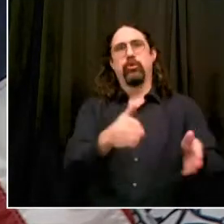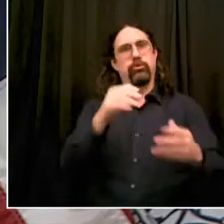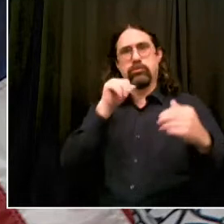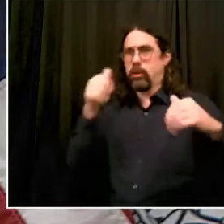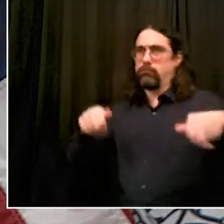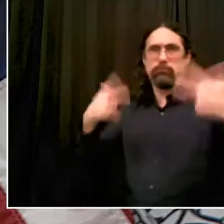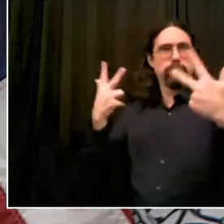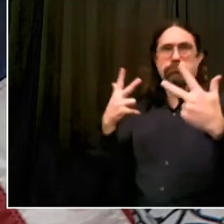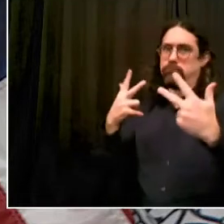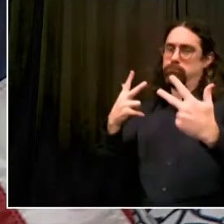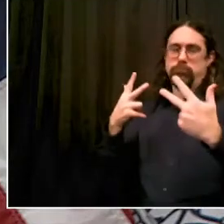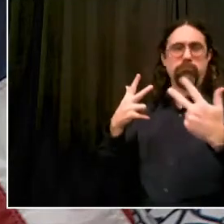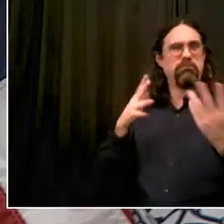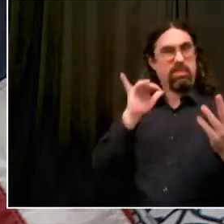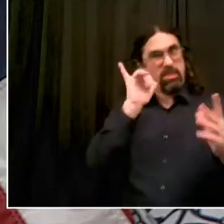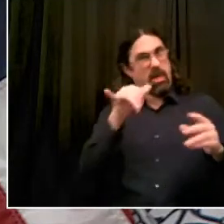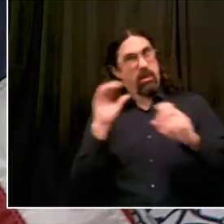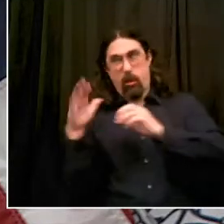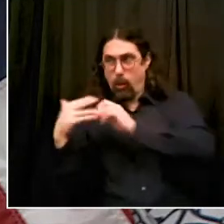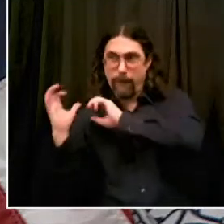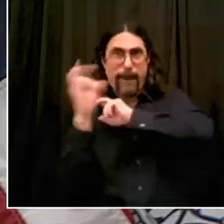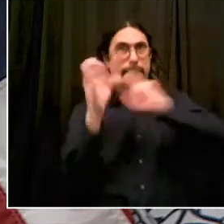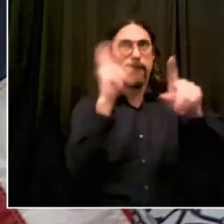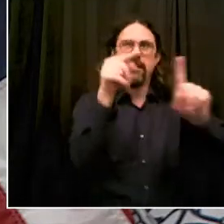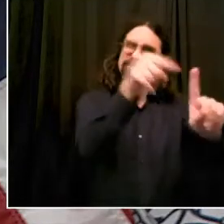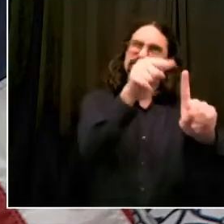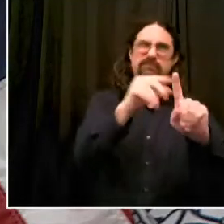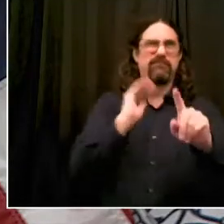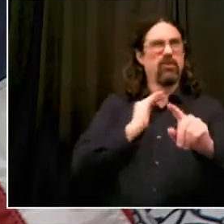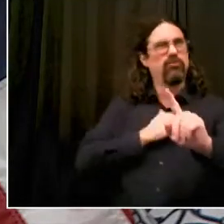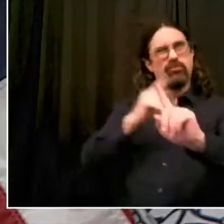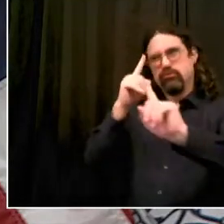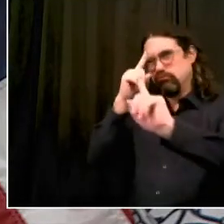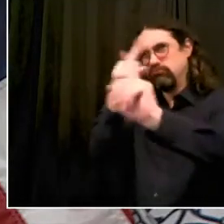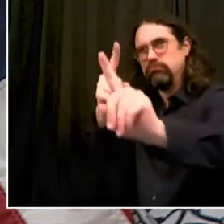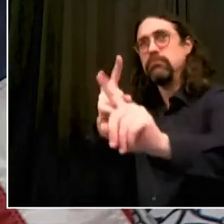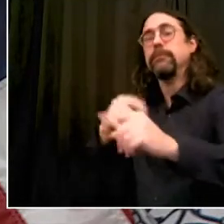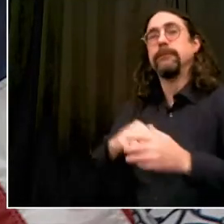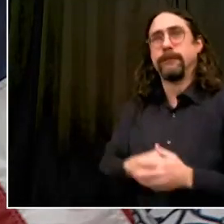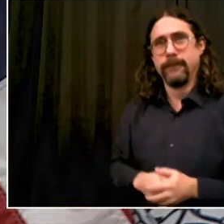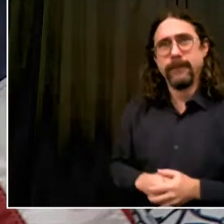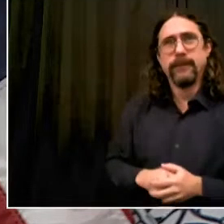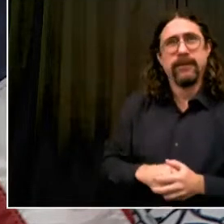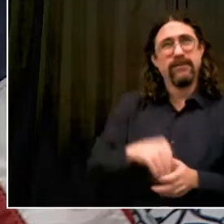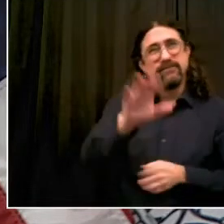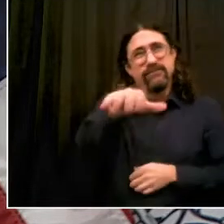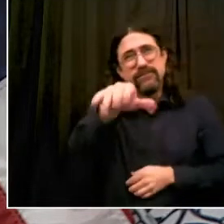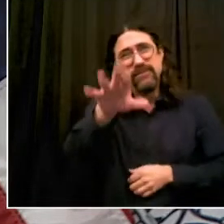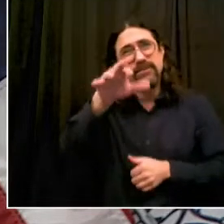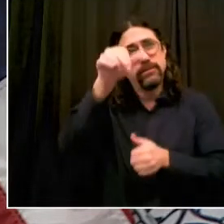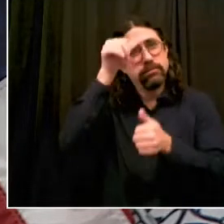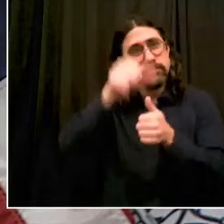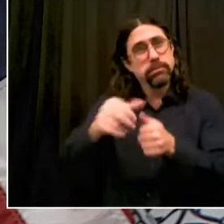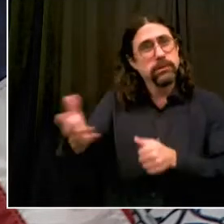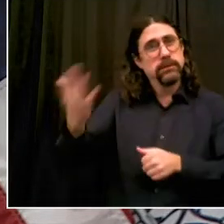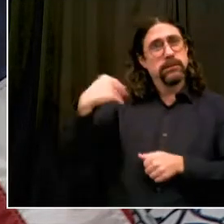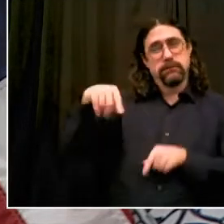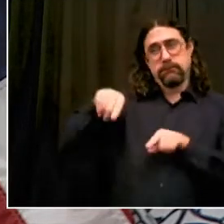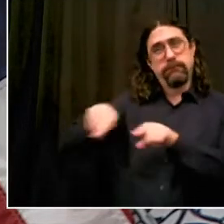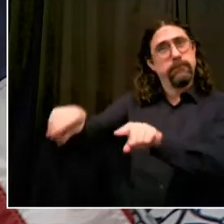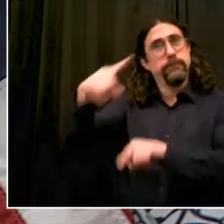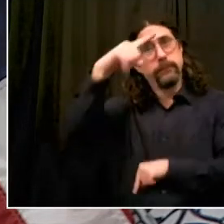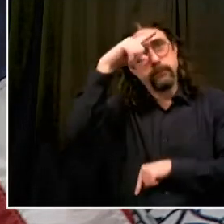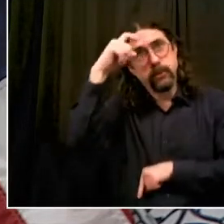out what they wanted, going way back to the summer. And we have adjusted as we've gone along according to the needs of parents to the maximum